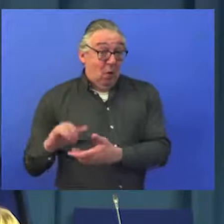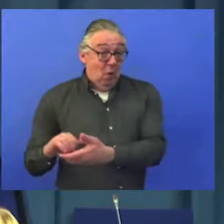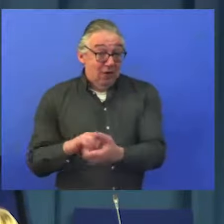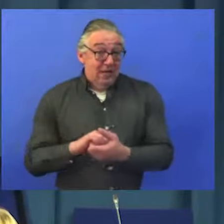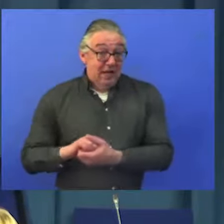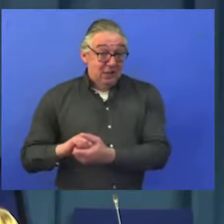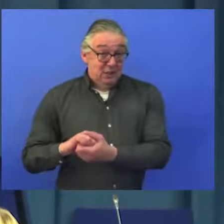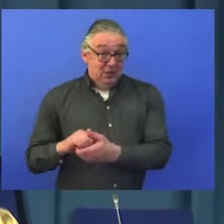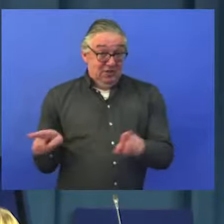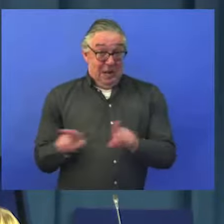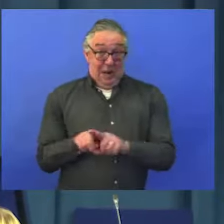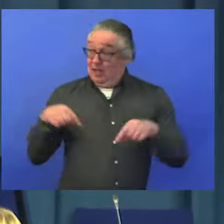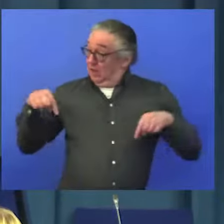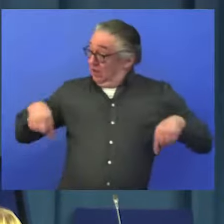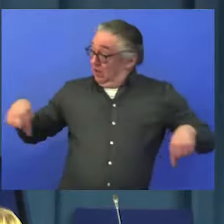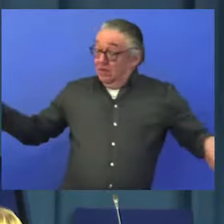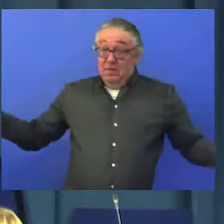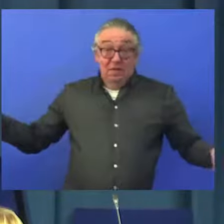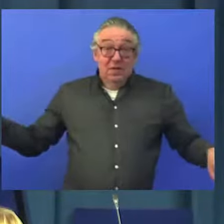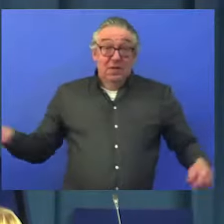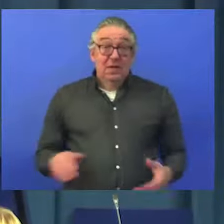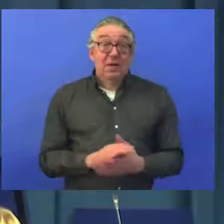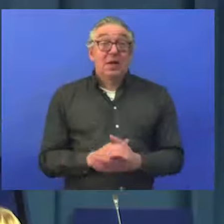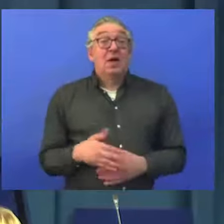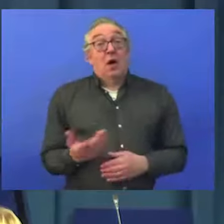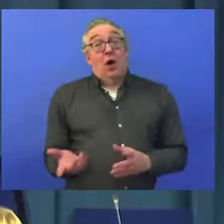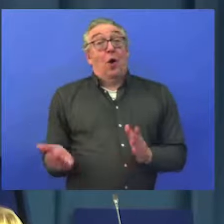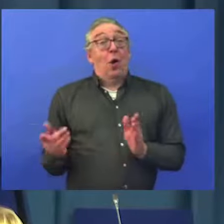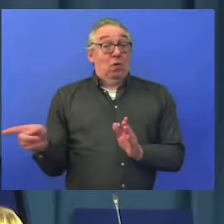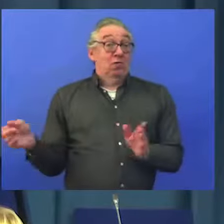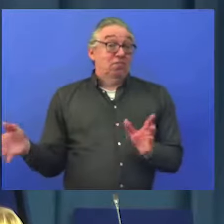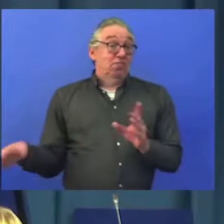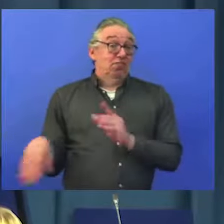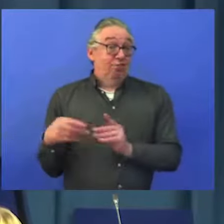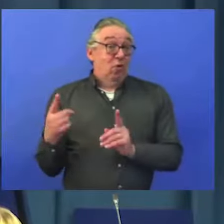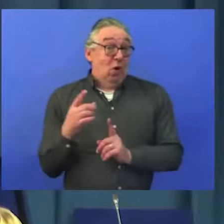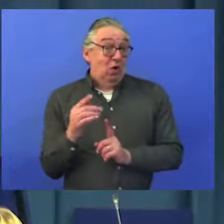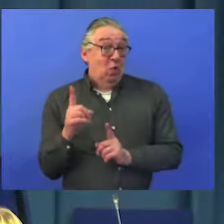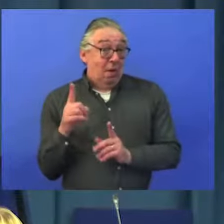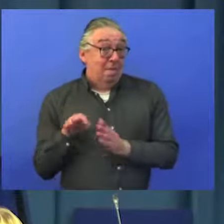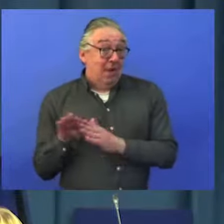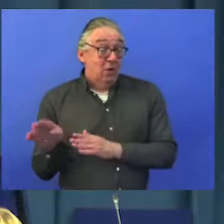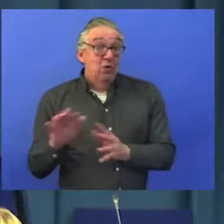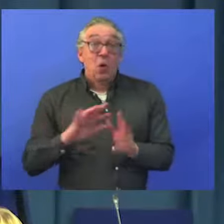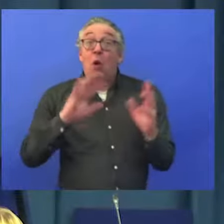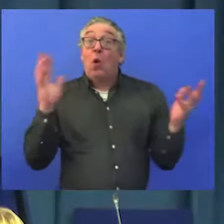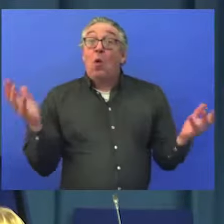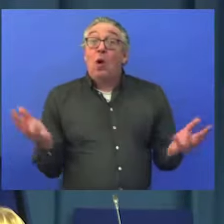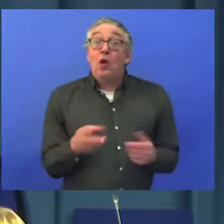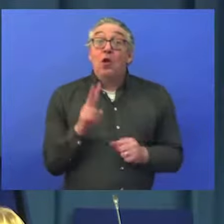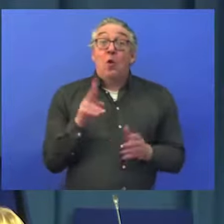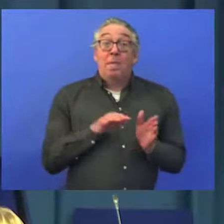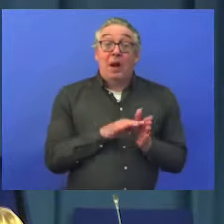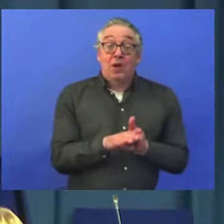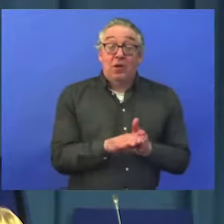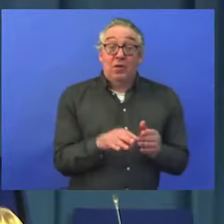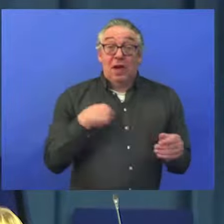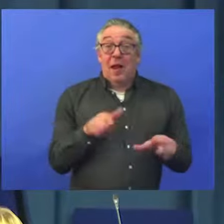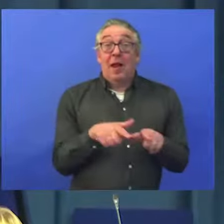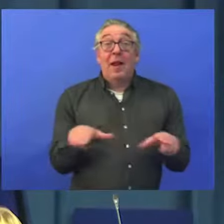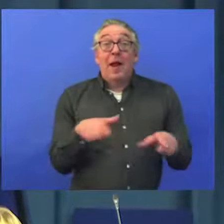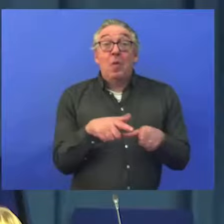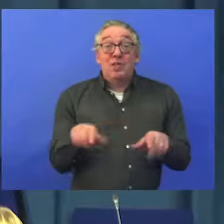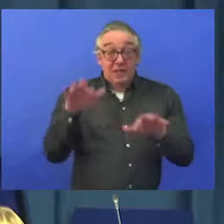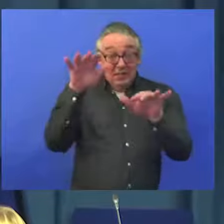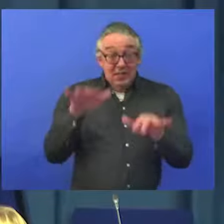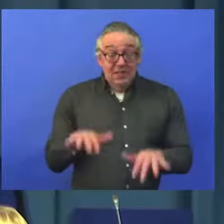another 1.3 million places. So we have more than 2 million places worldwide. We are online in 32 languages, so go out, open the map, and